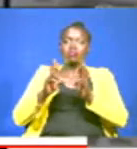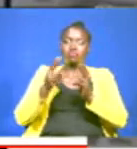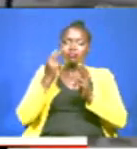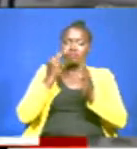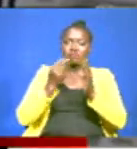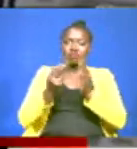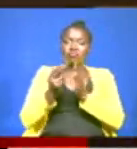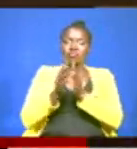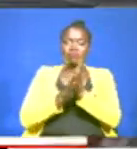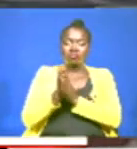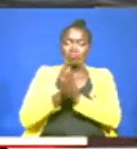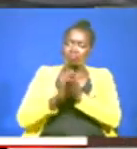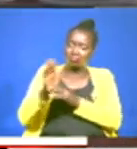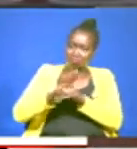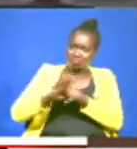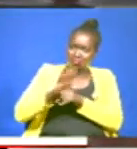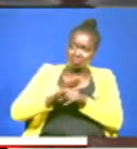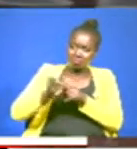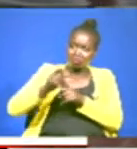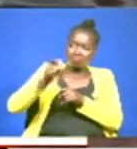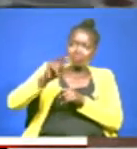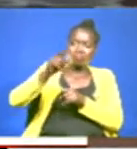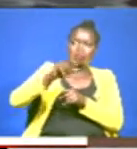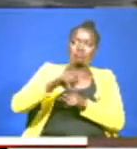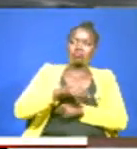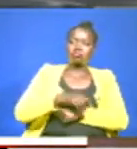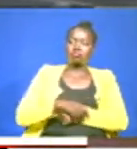that kept surging.